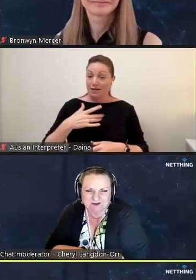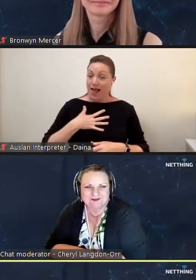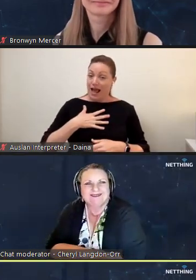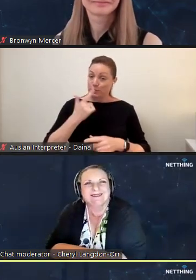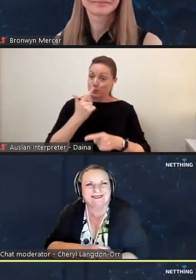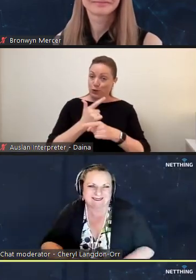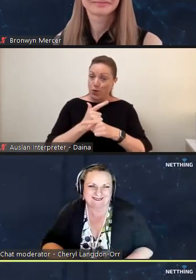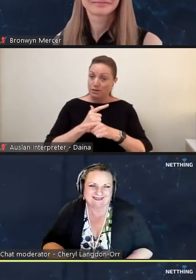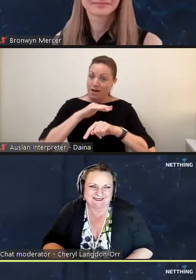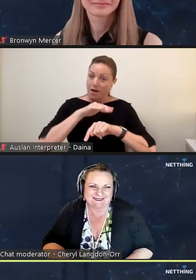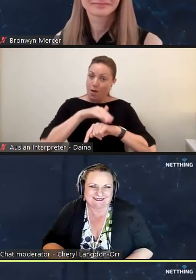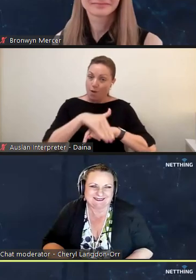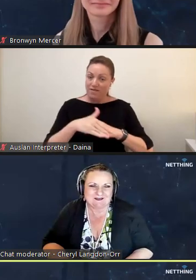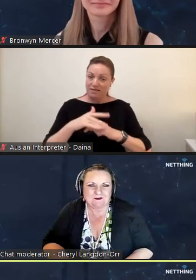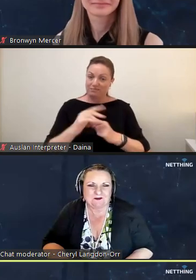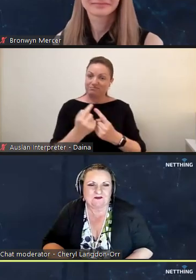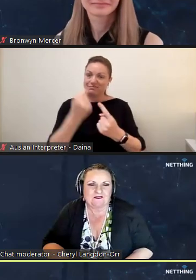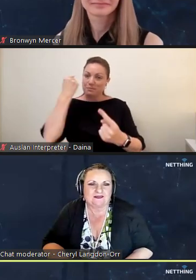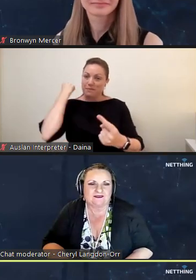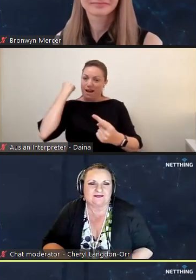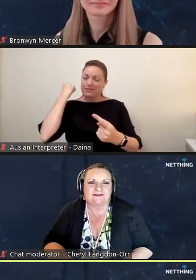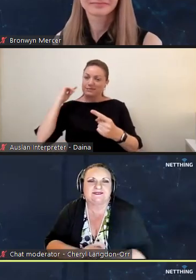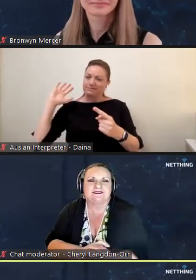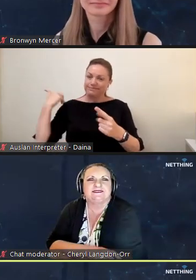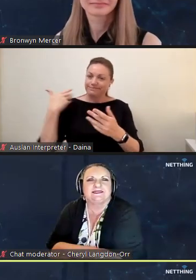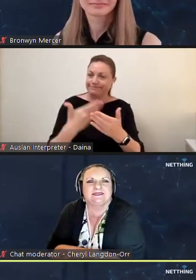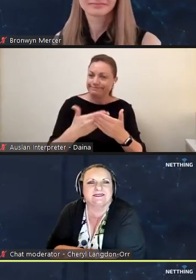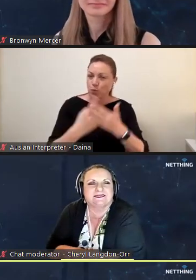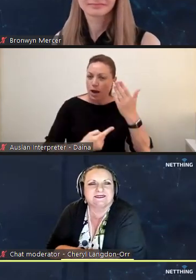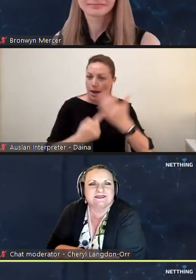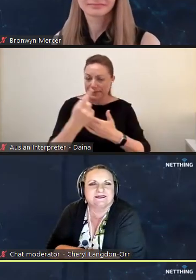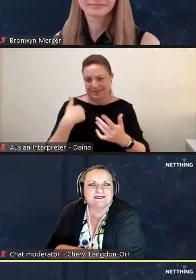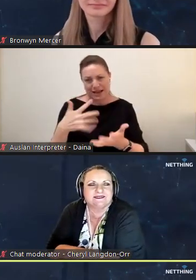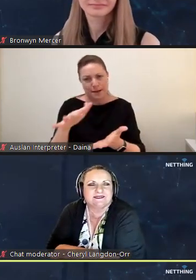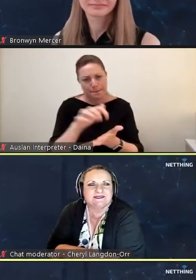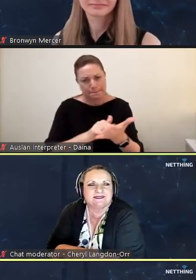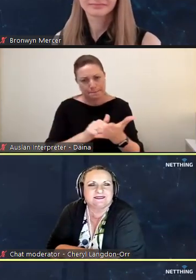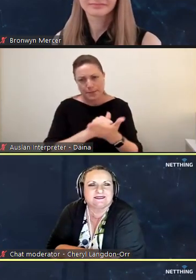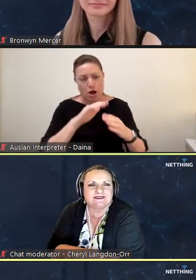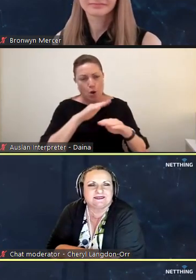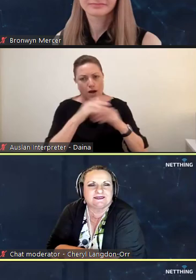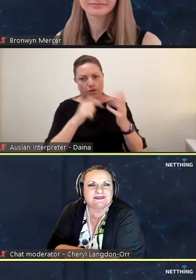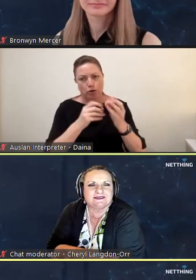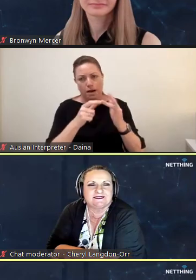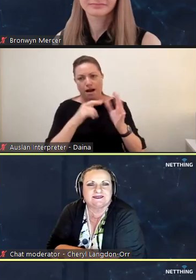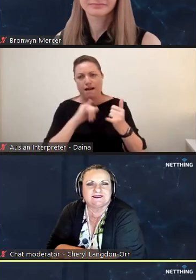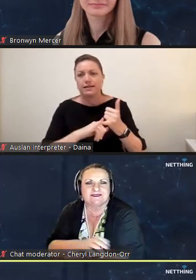Thanks, Cheryl. And apologies, everybody. We're hoping to get Tobias on as quickly as possible.